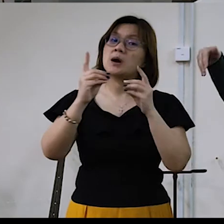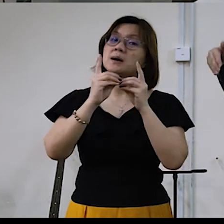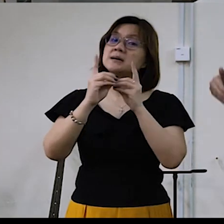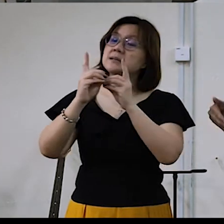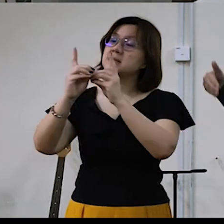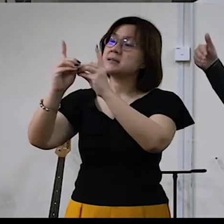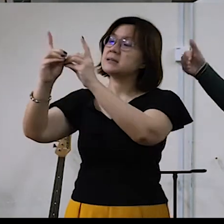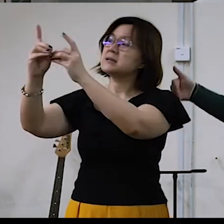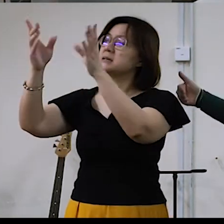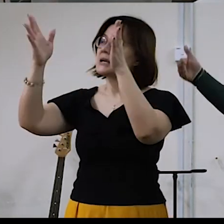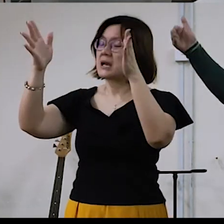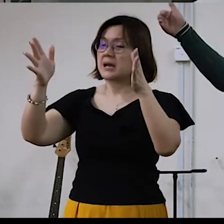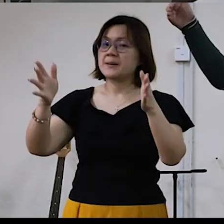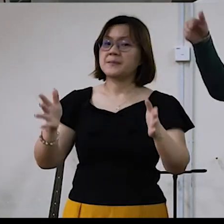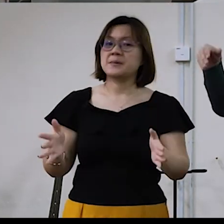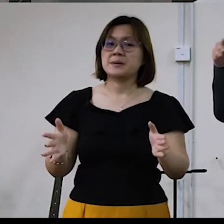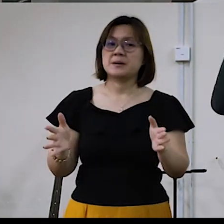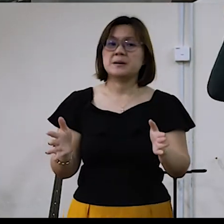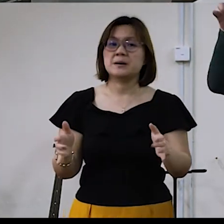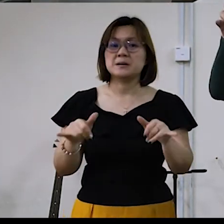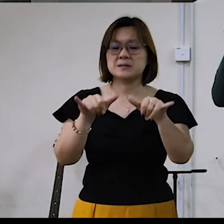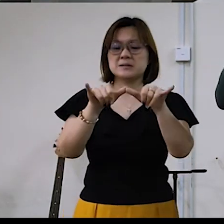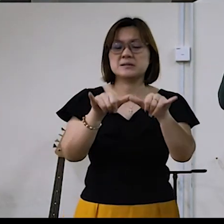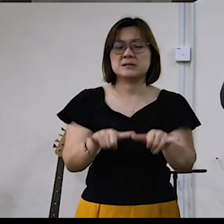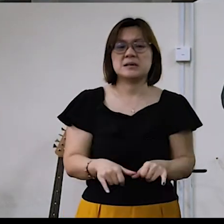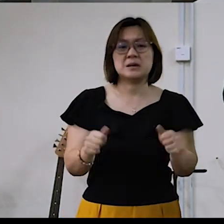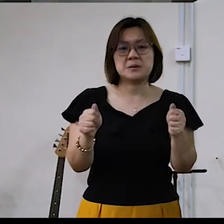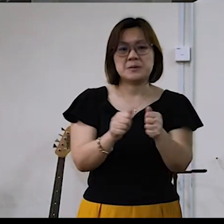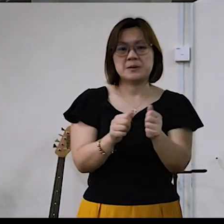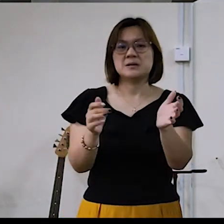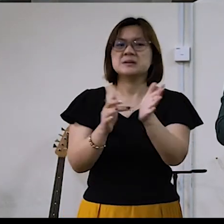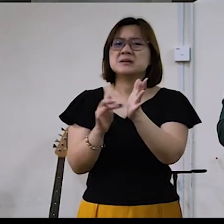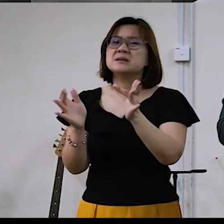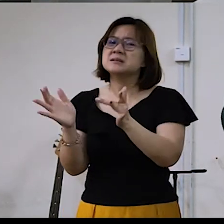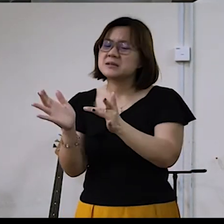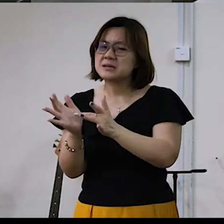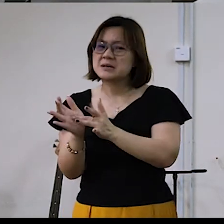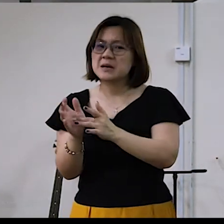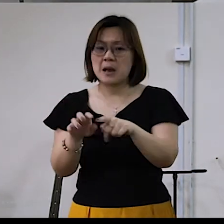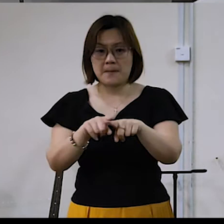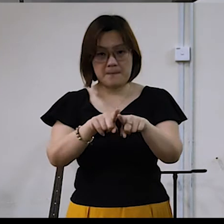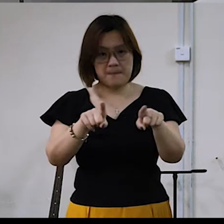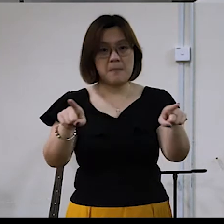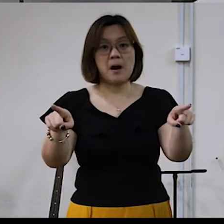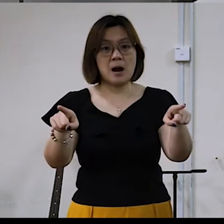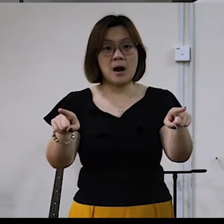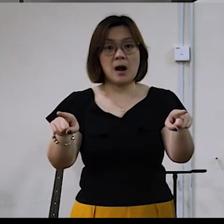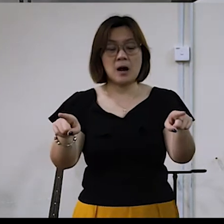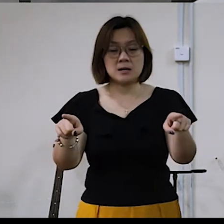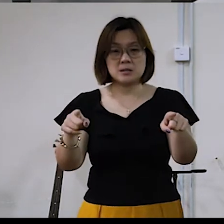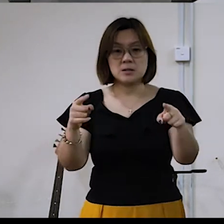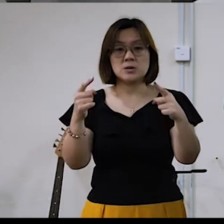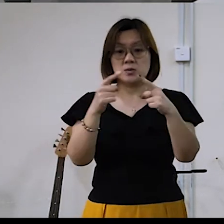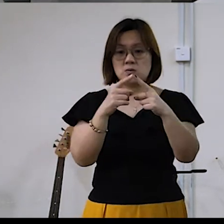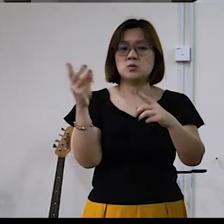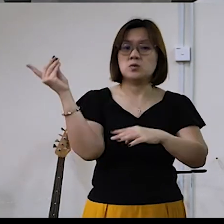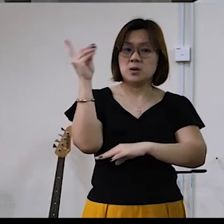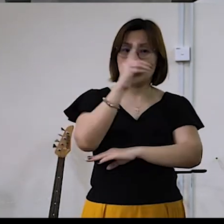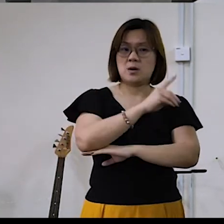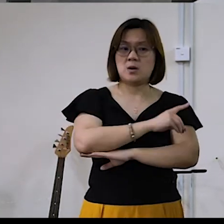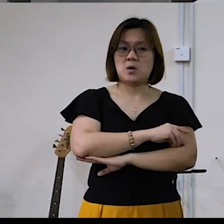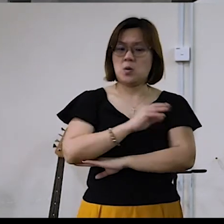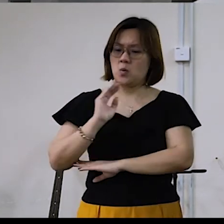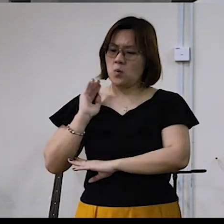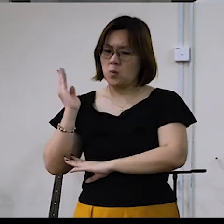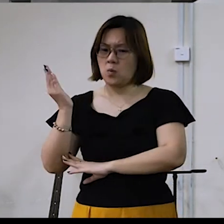Jesus can just walk beside them, but the Holy Spirit is closer to us than how Jesus was with the disciples. Listen to this.